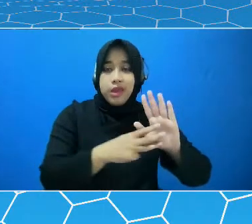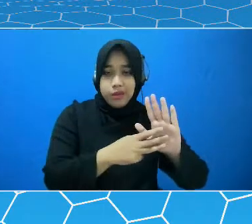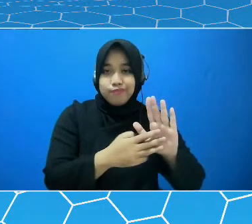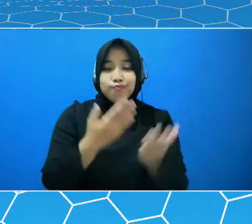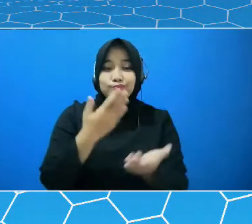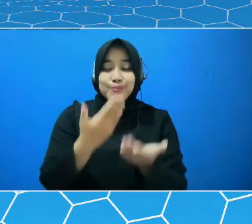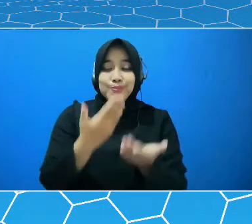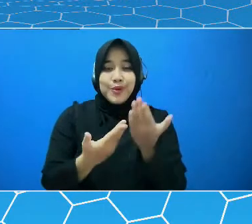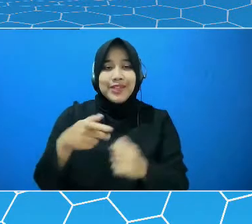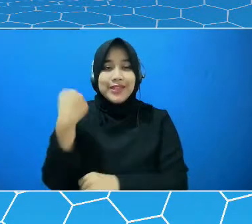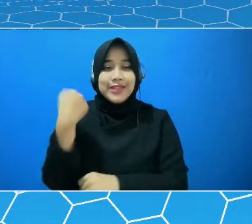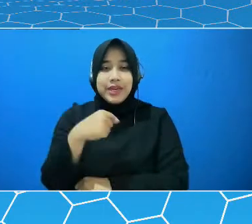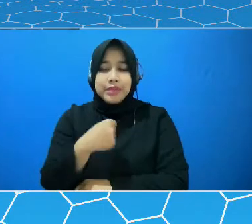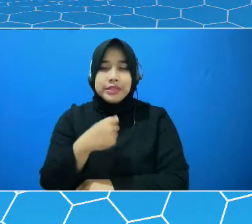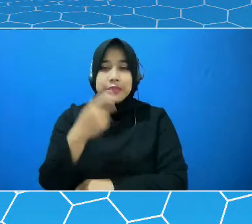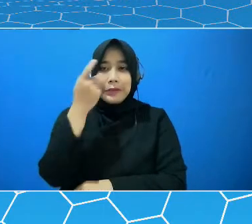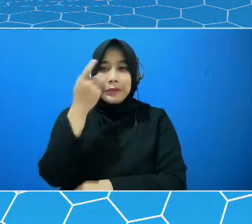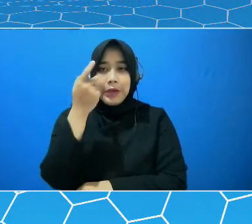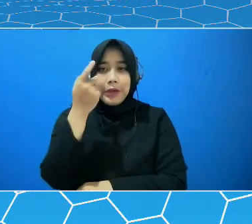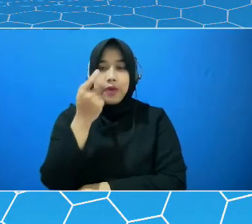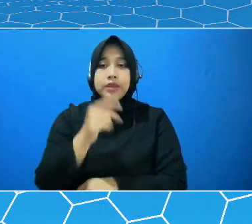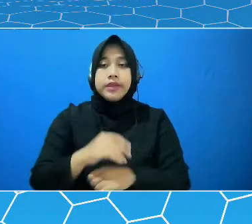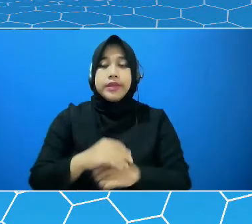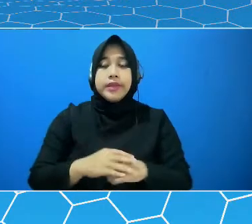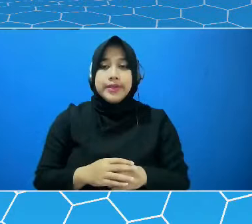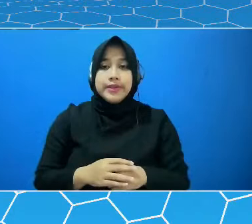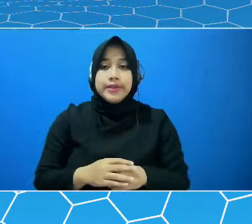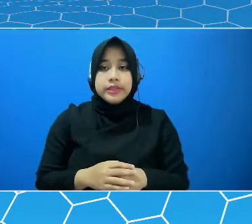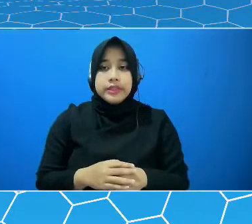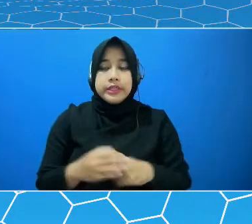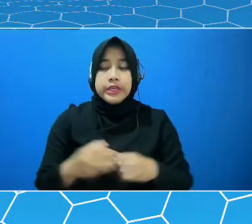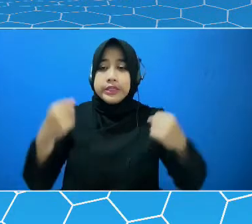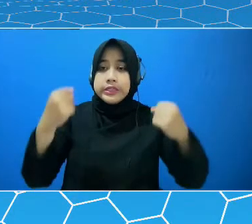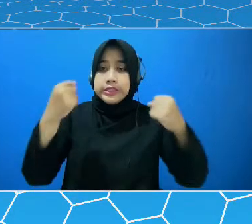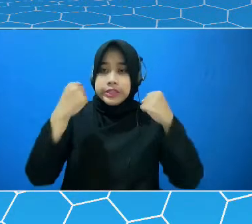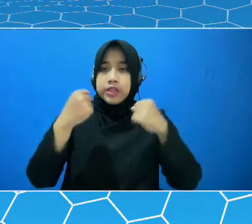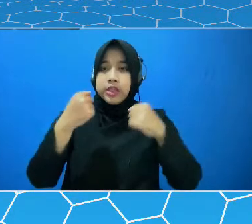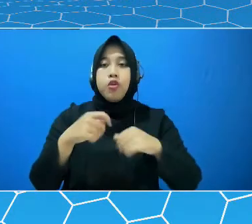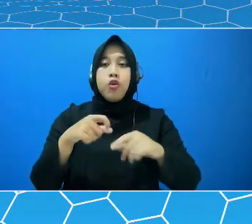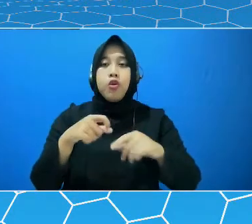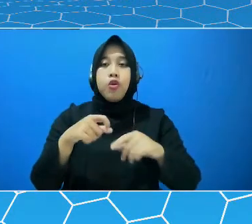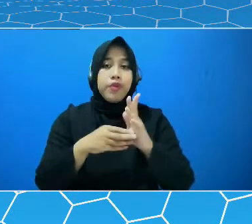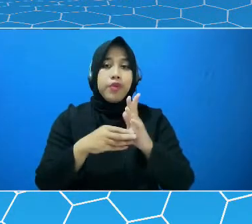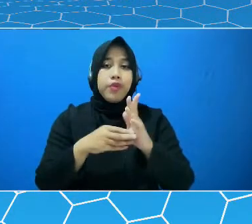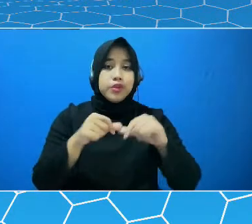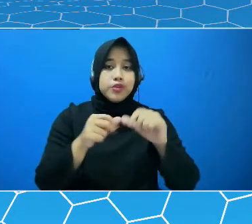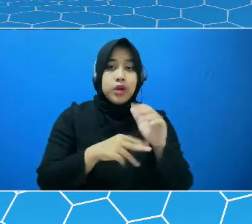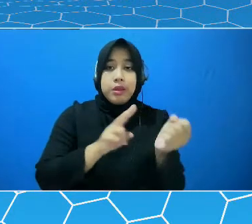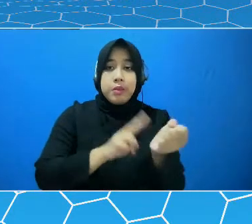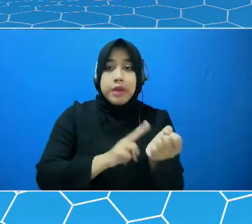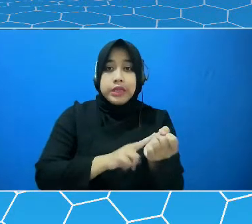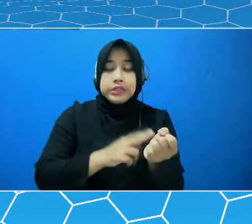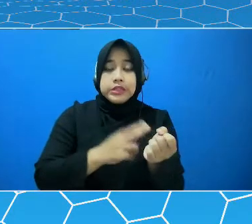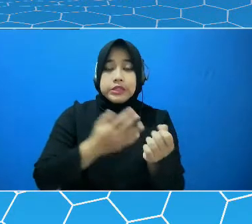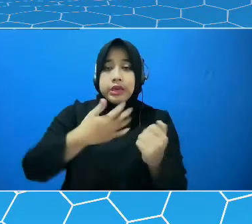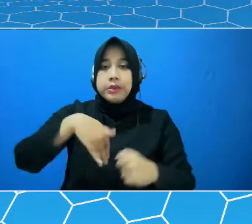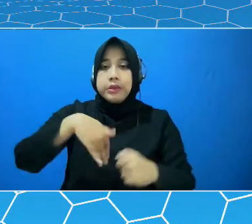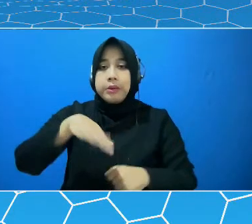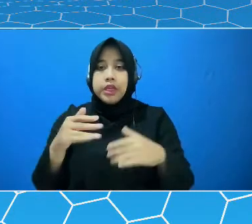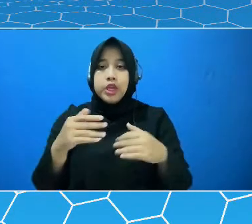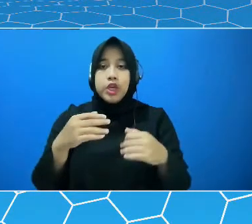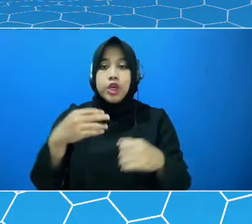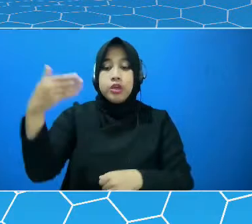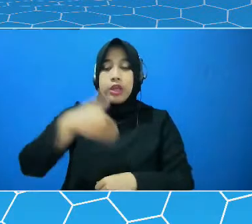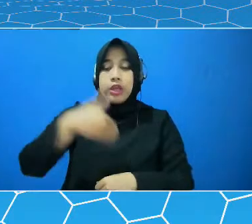conventional traditional healthcare model where patients will go to the doctor only and only when they start presenting symptoms.